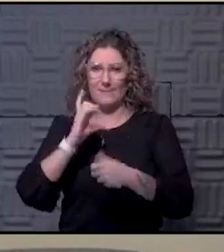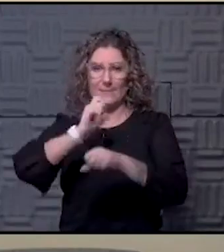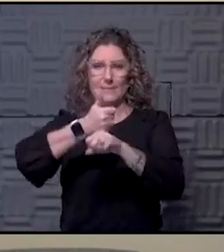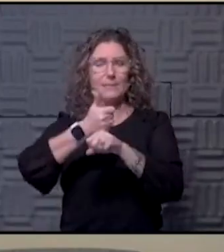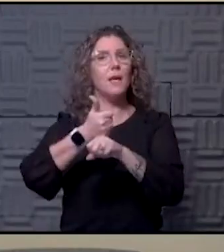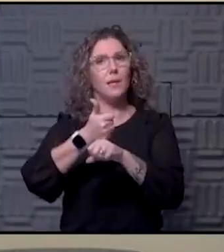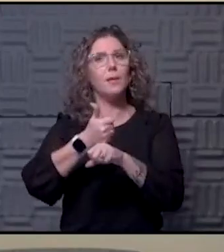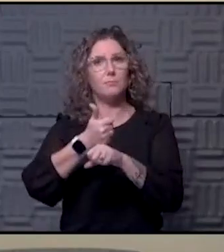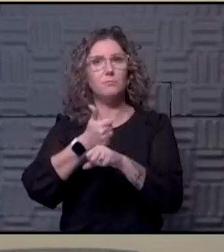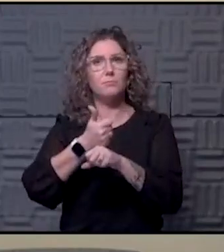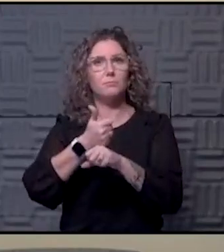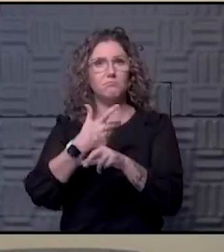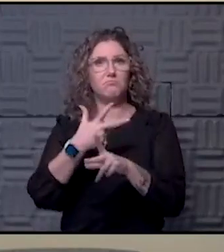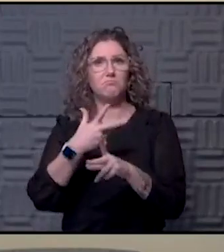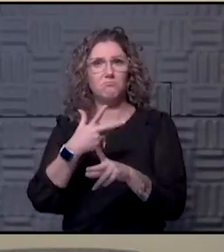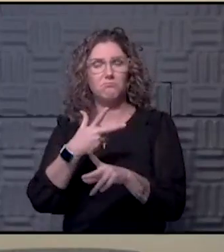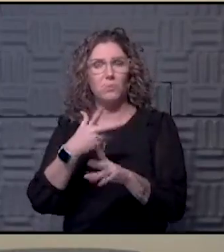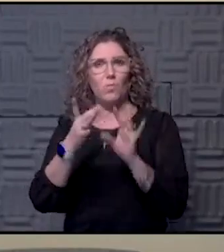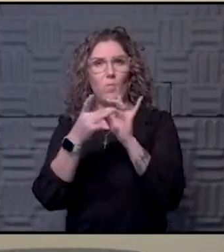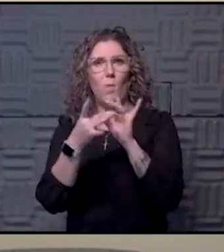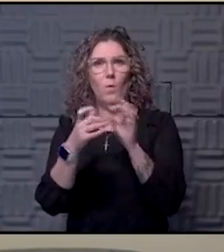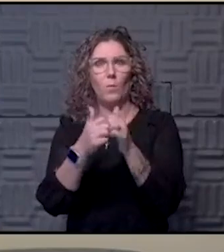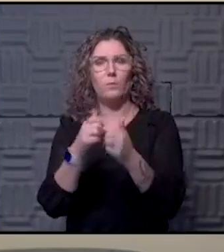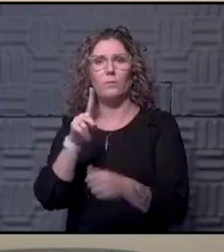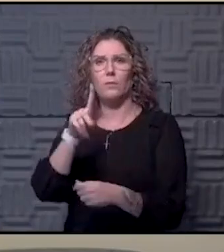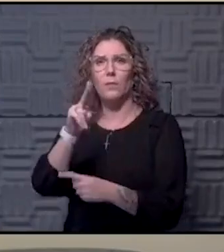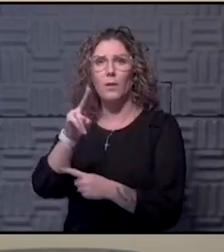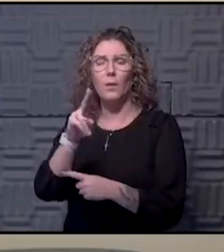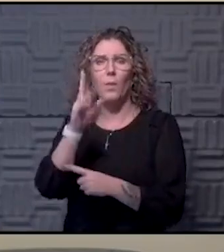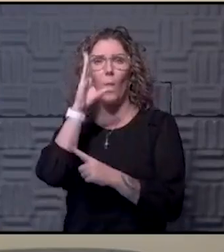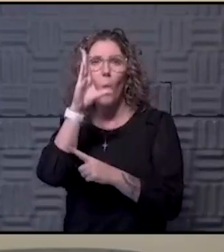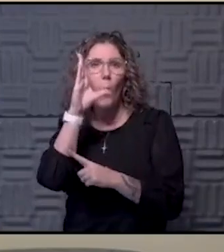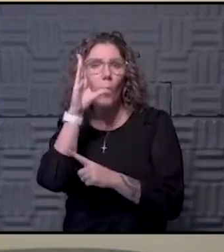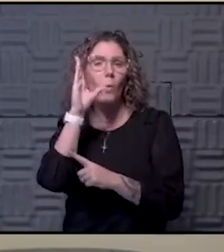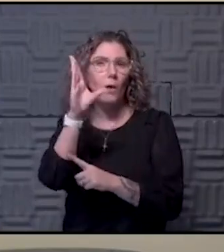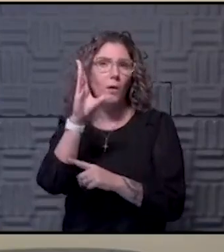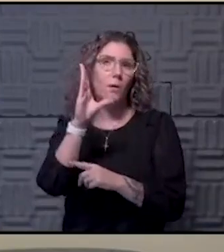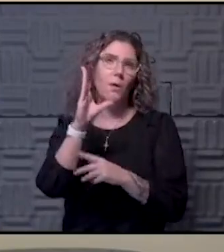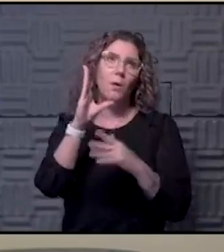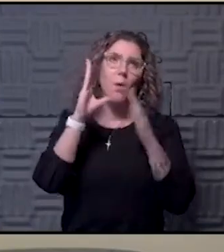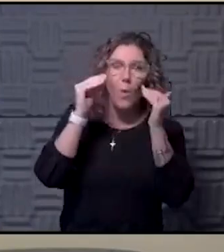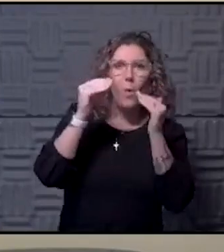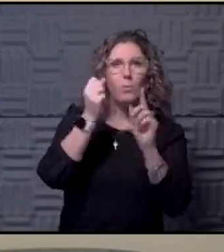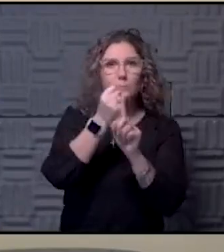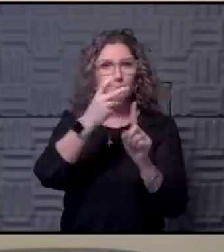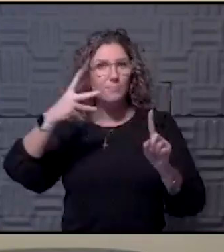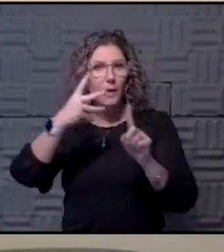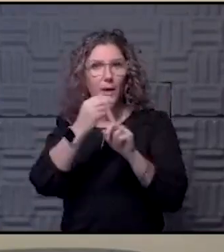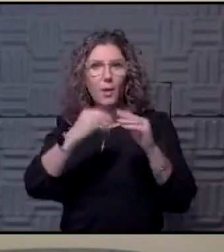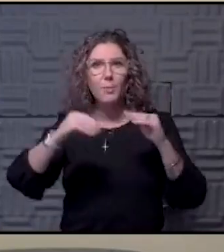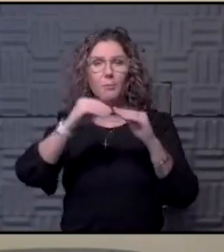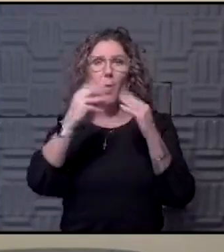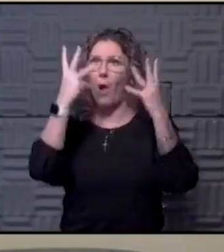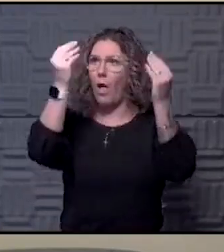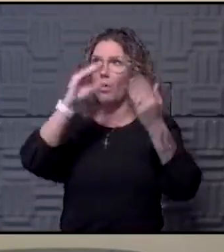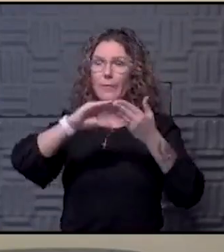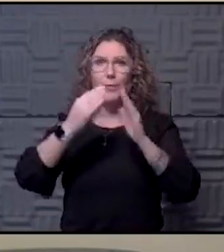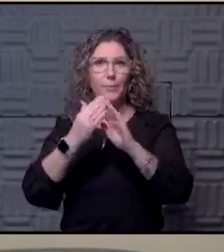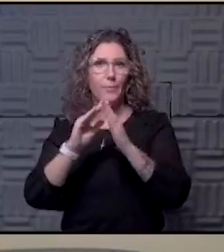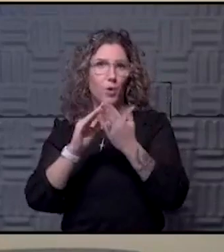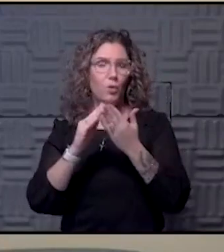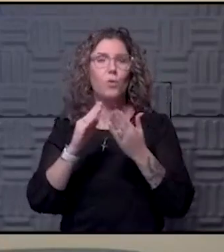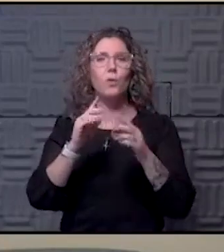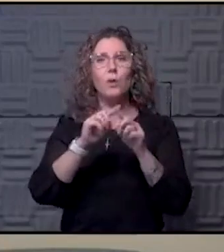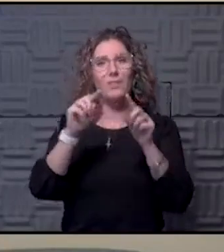with KU. We hope to expand that into the community here over the next few weeks. We need to get